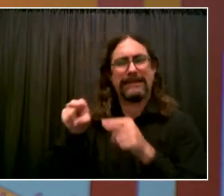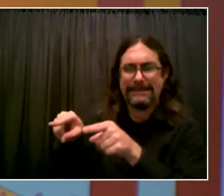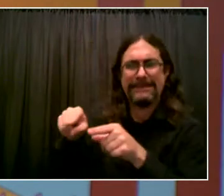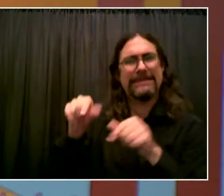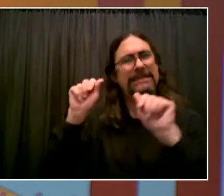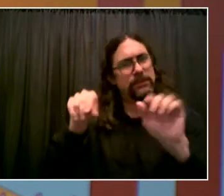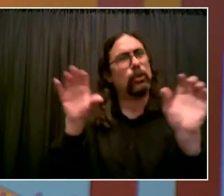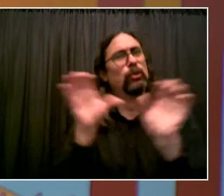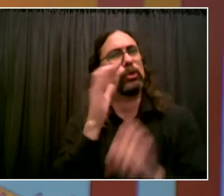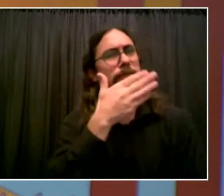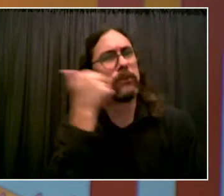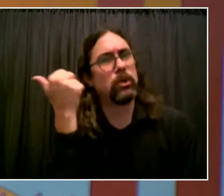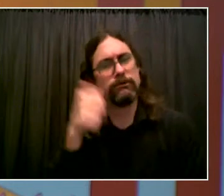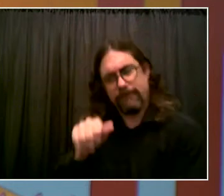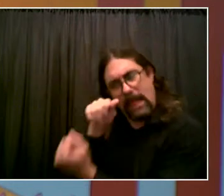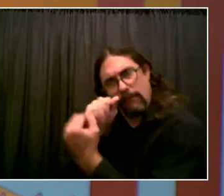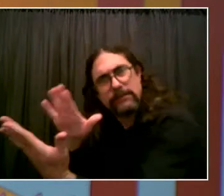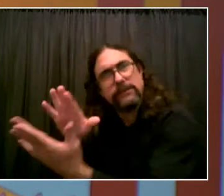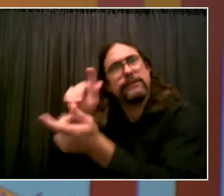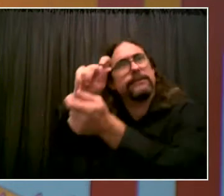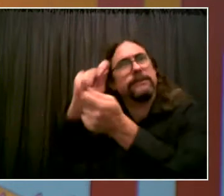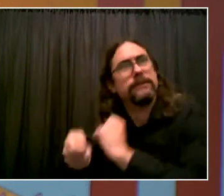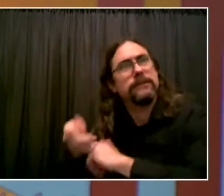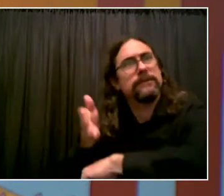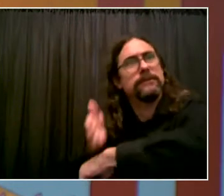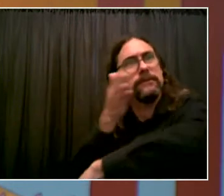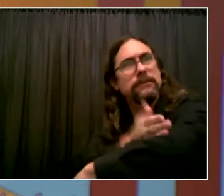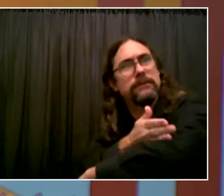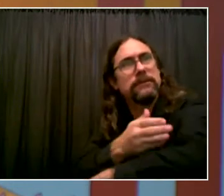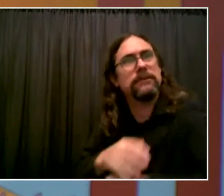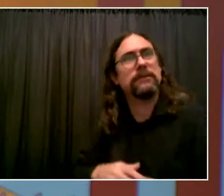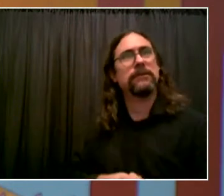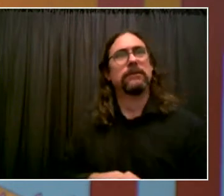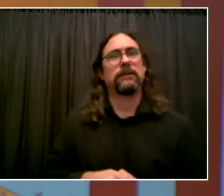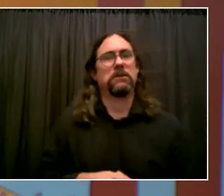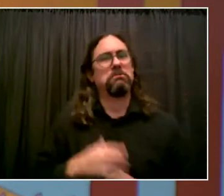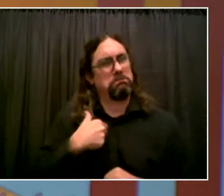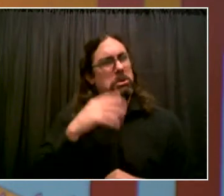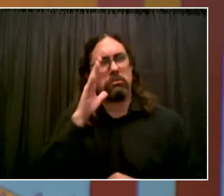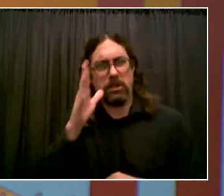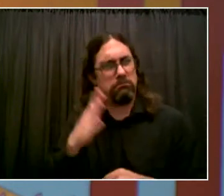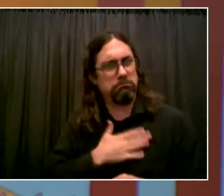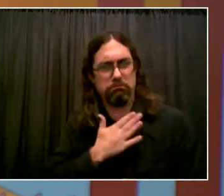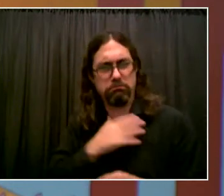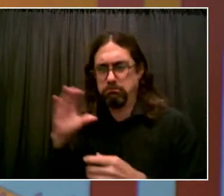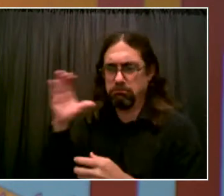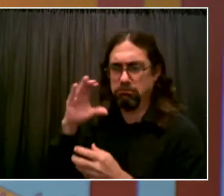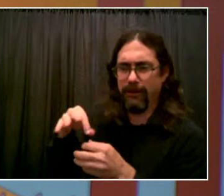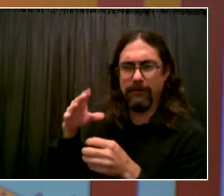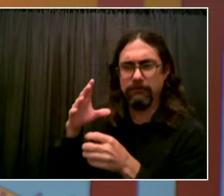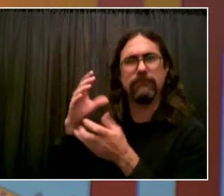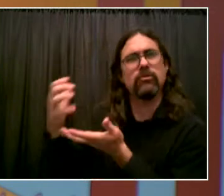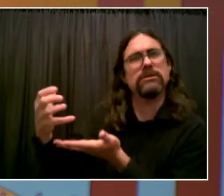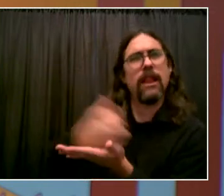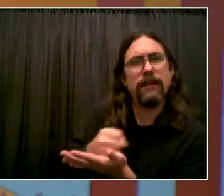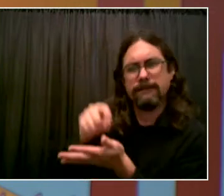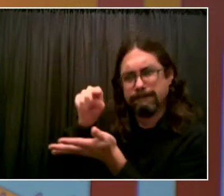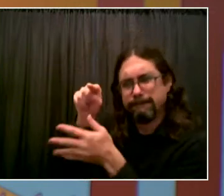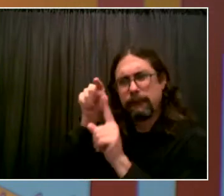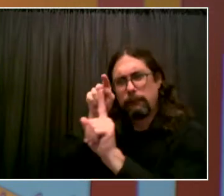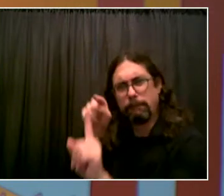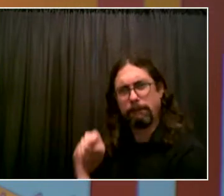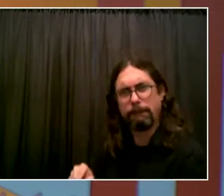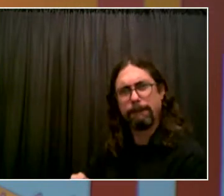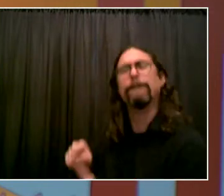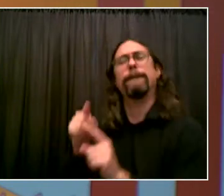For the 6 years before COVID, we know that very aggressive enforcement by the